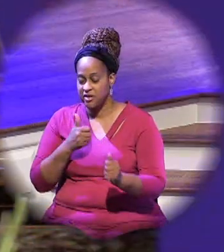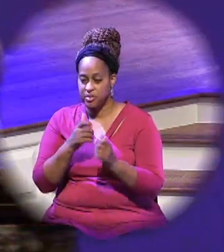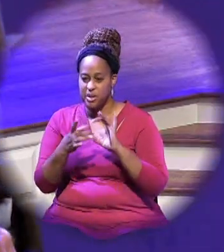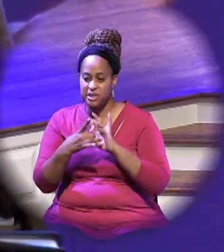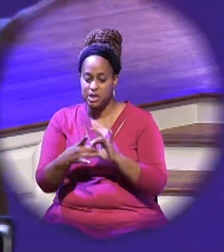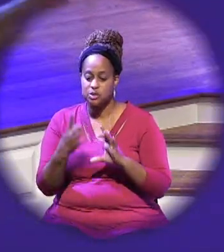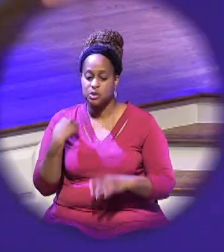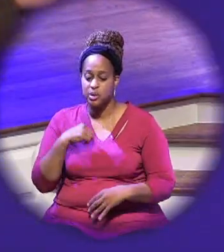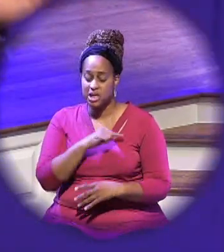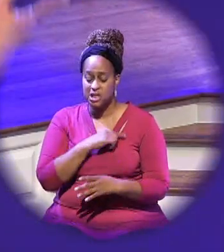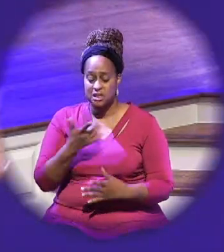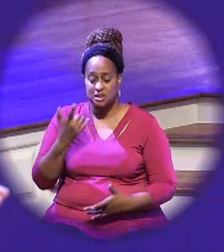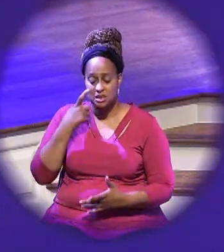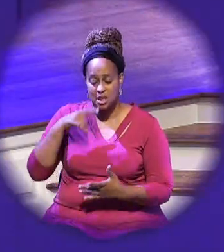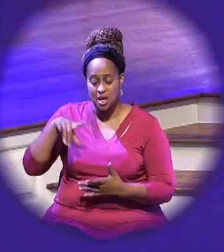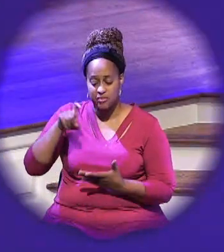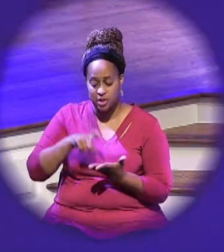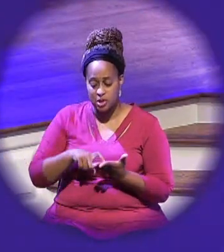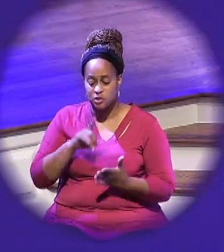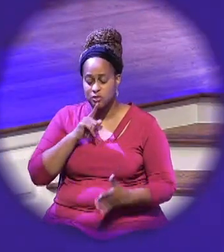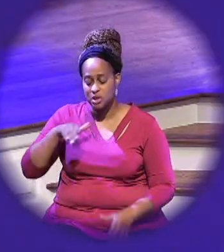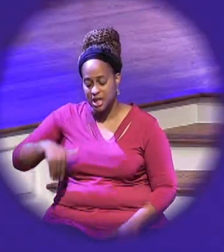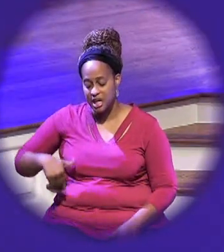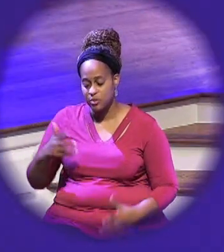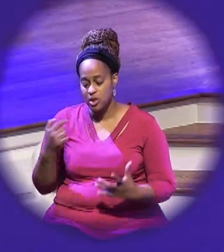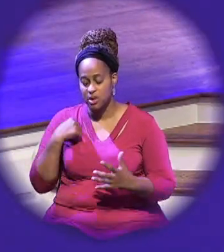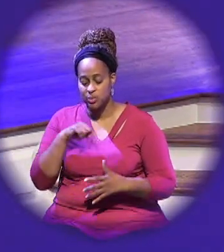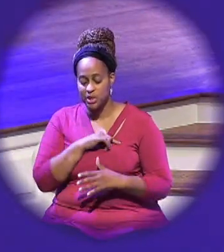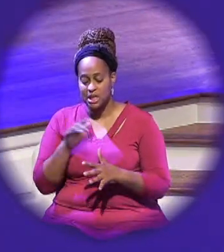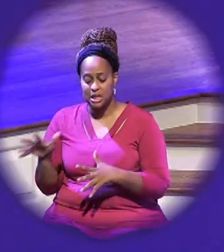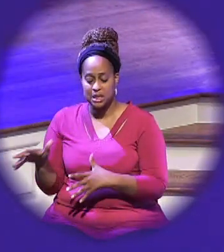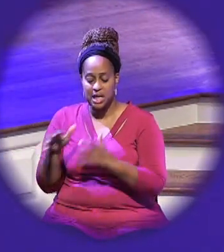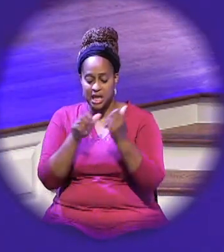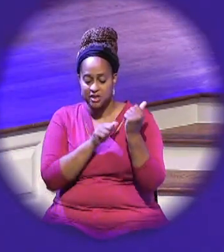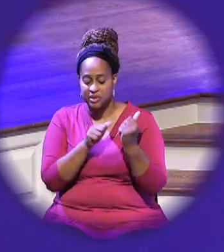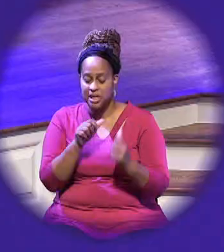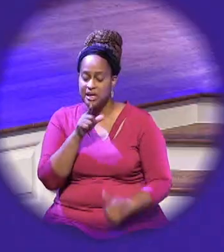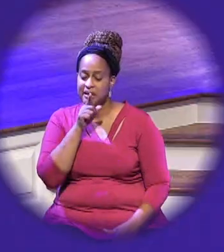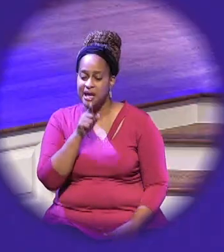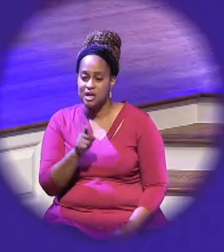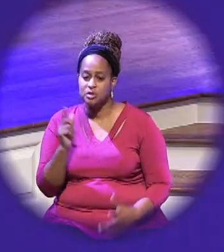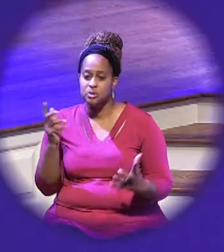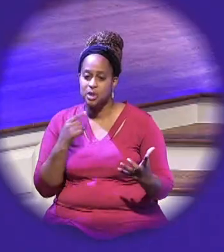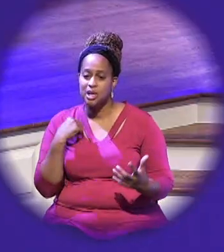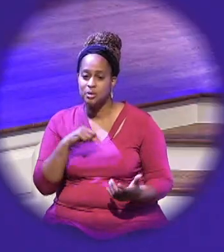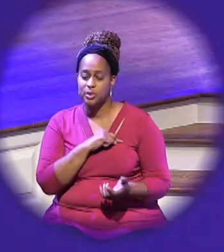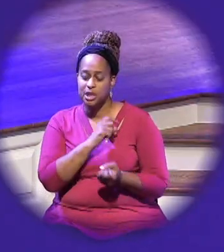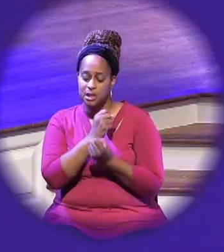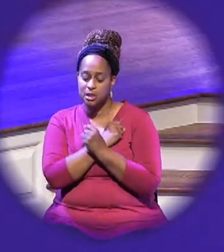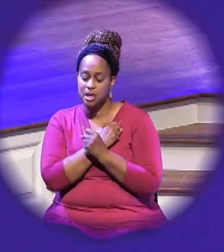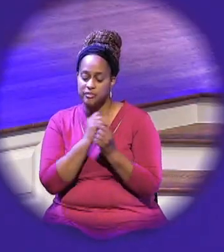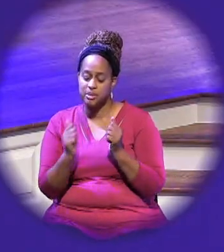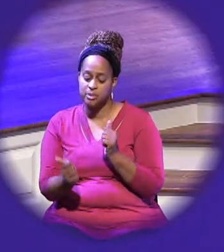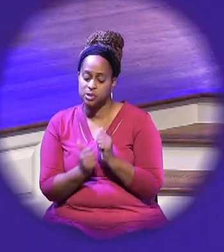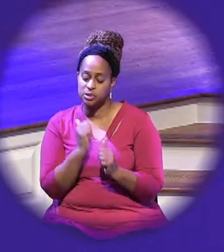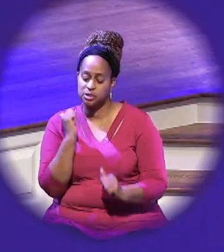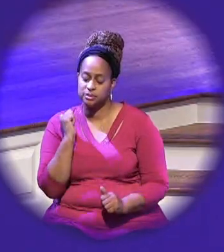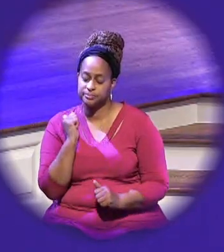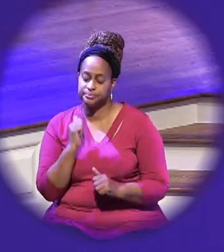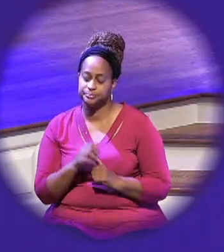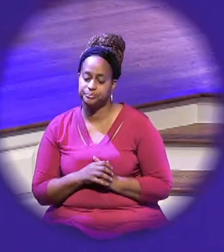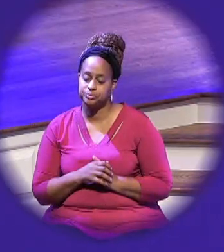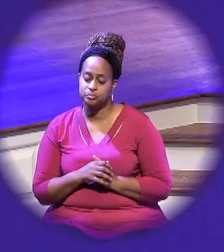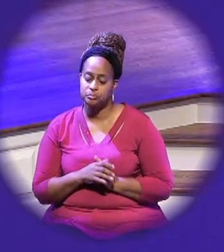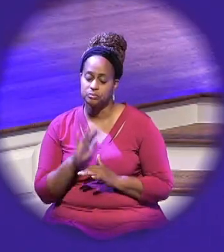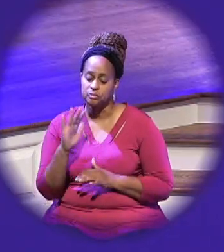we discover only too late that what we have left is actually what we love the most. And